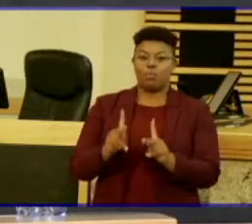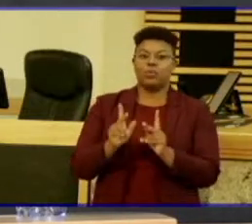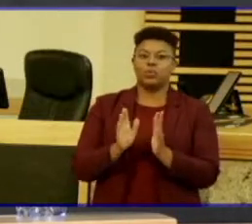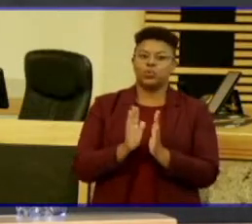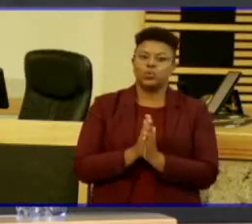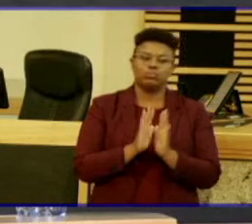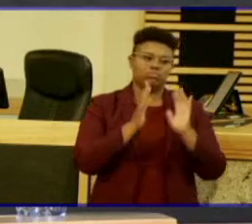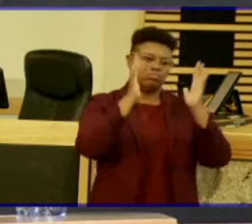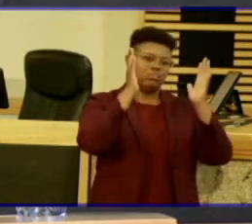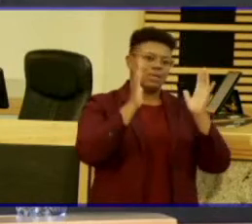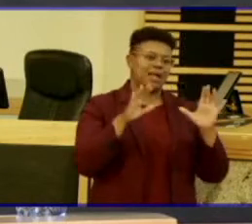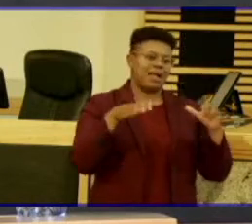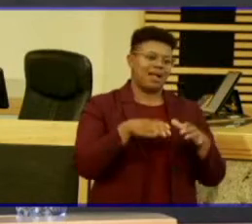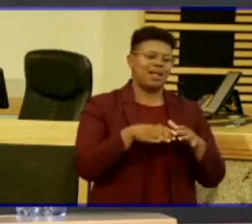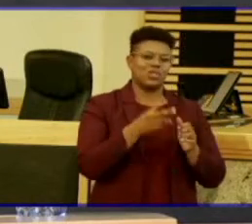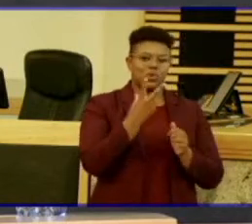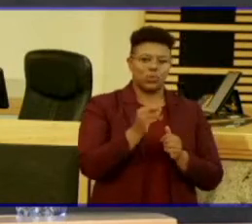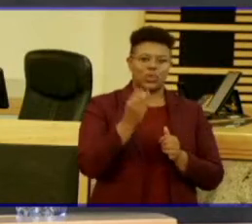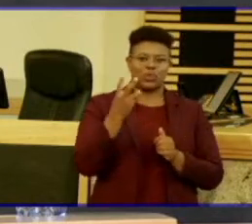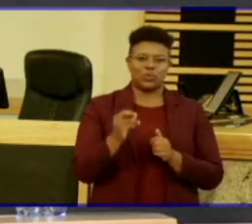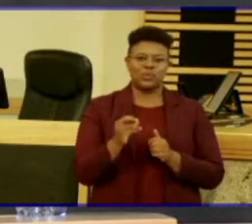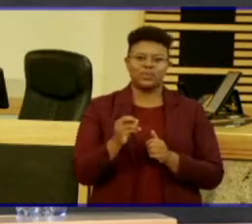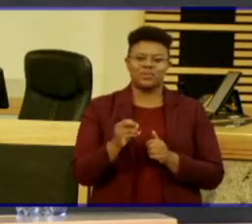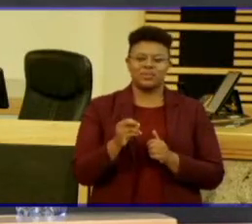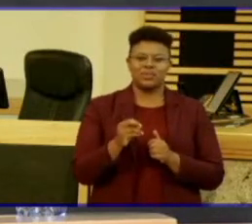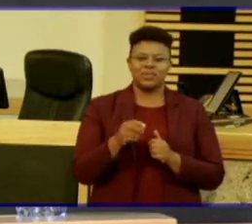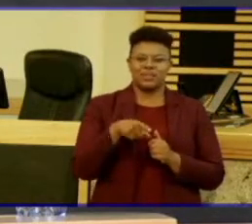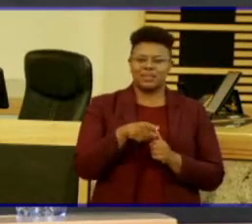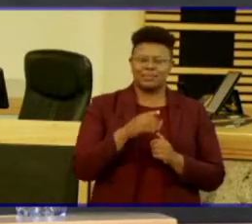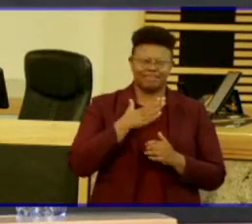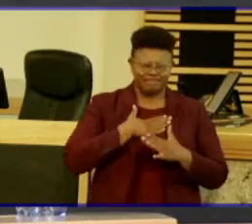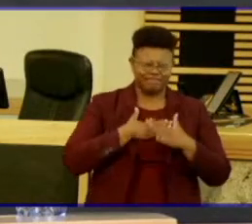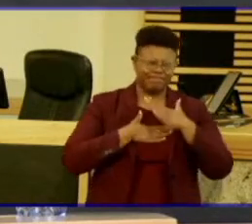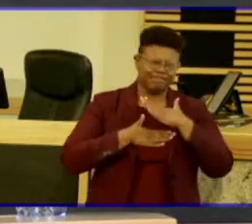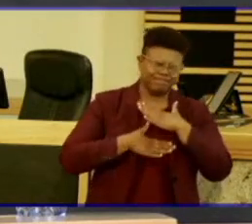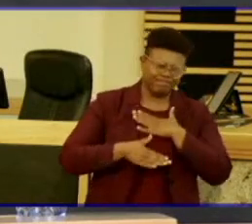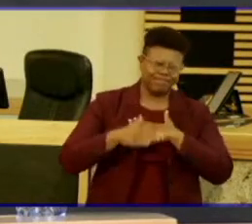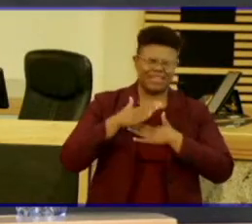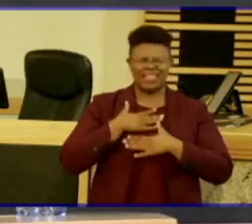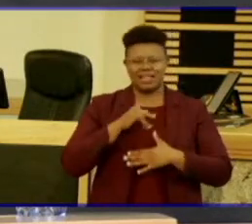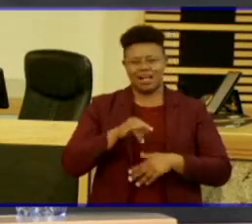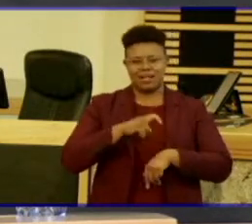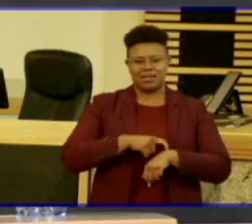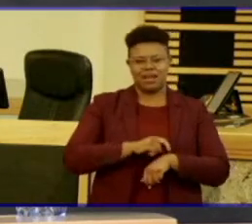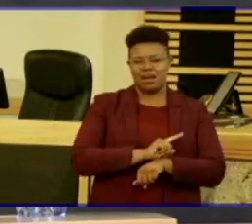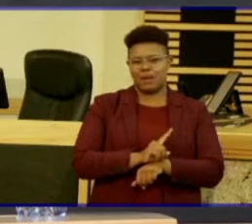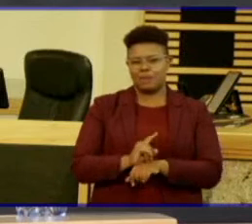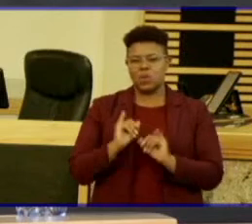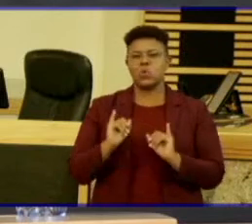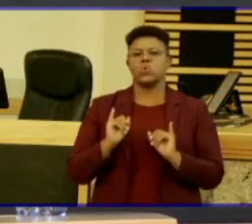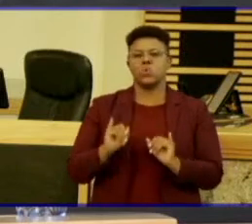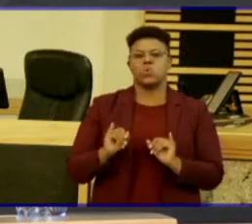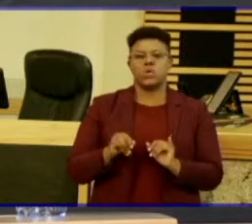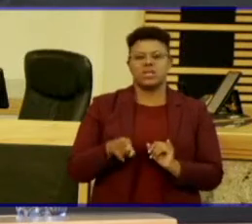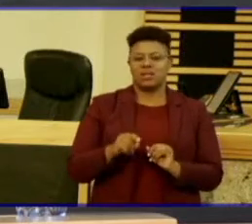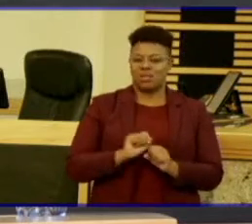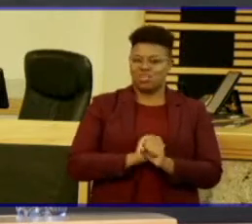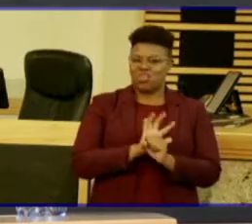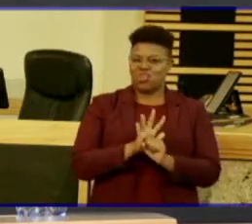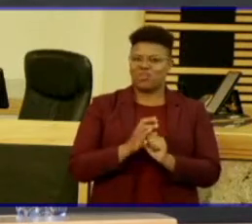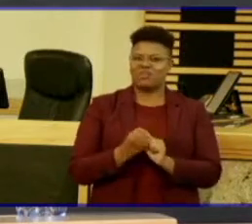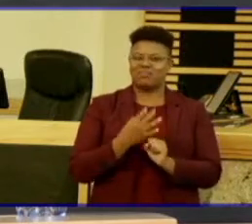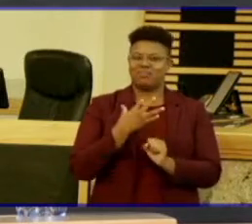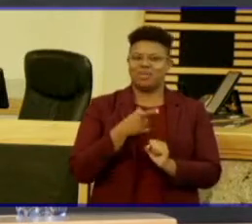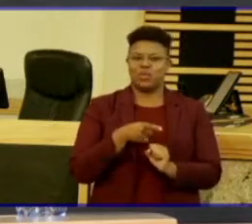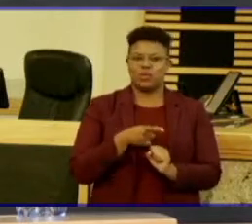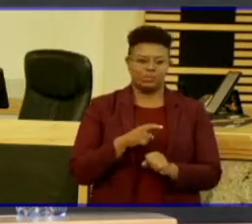commend the class of 2020 for their perseverance under extremely difficult condition caused by COVID-19. Indeed, that